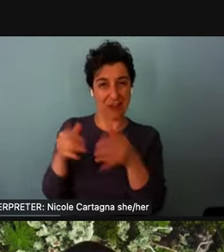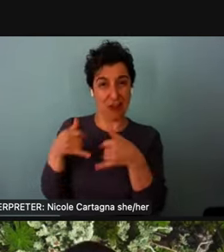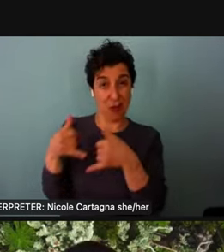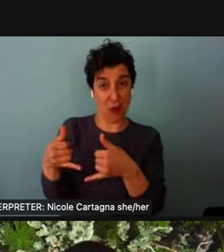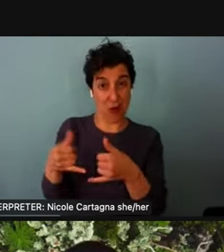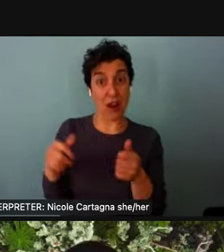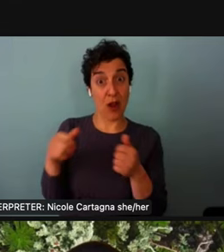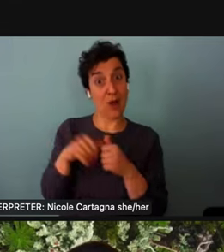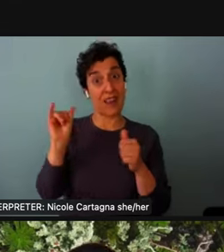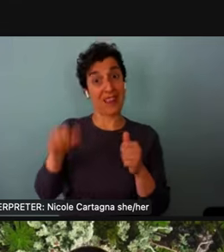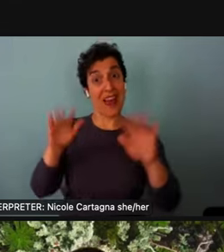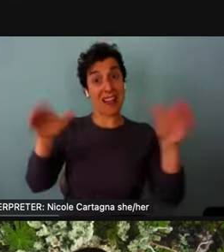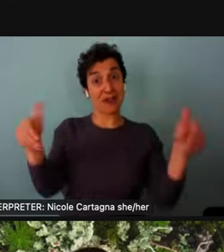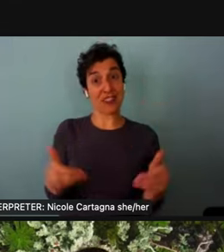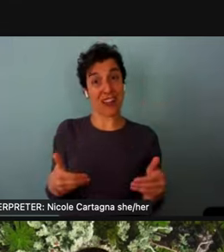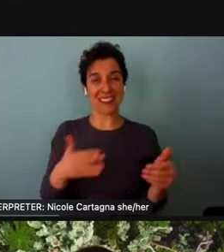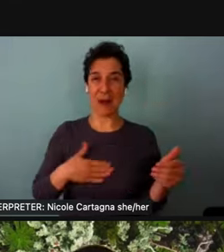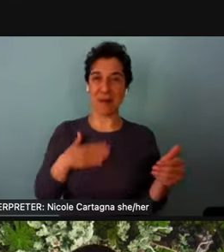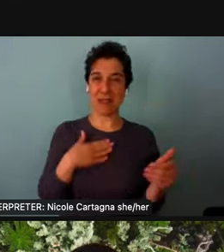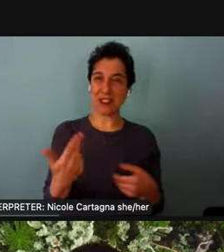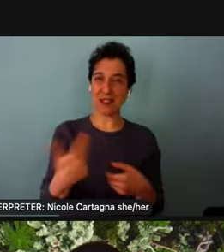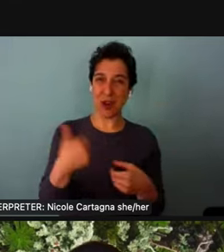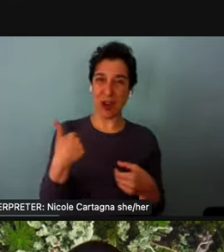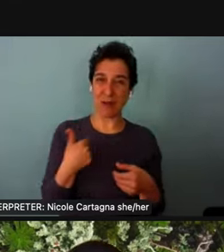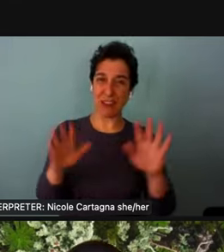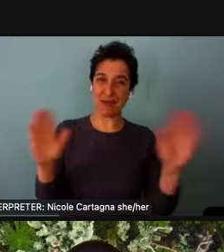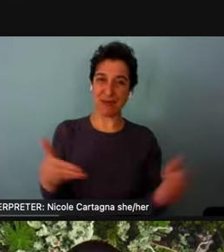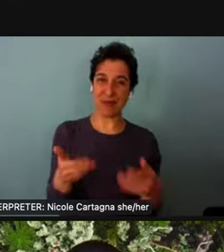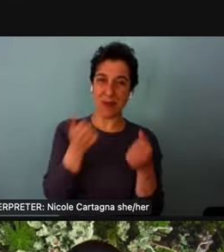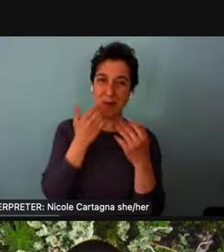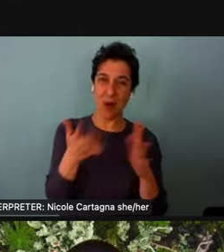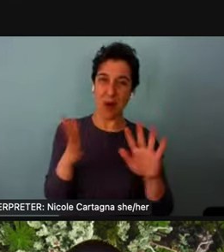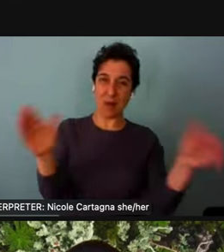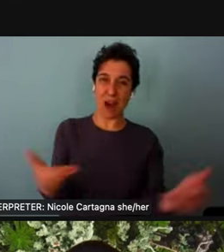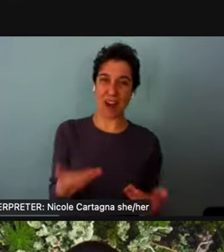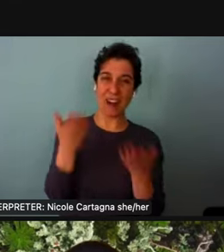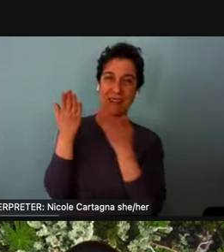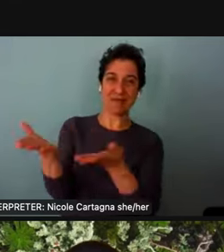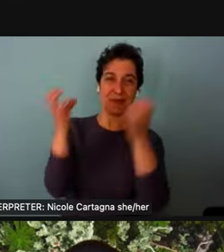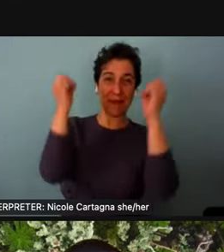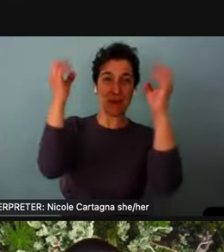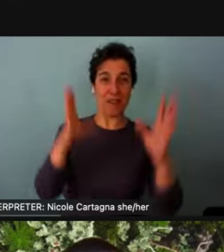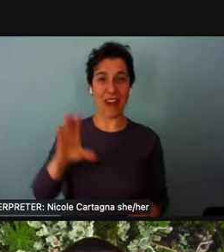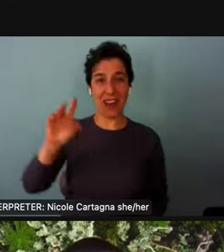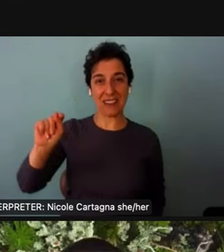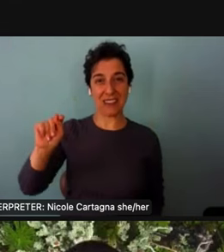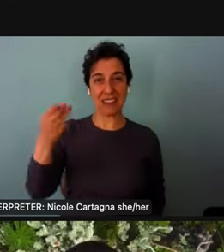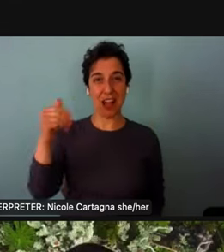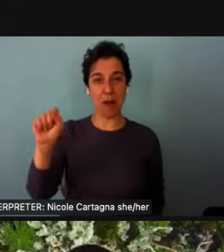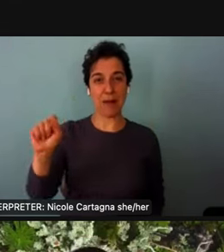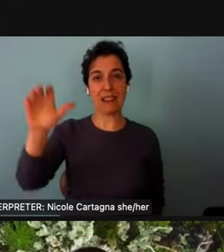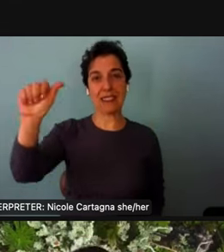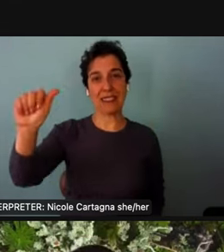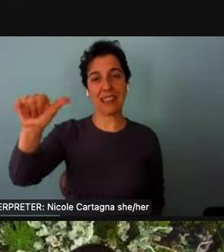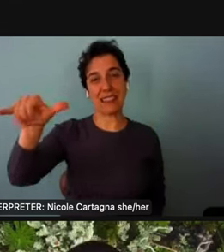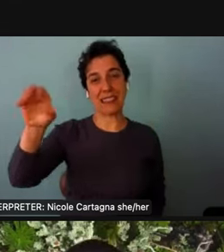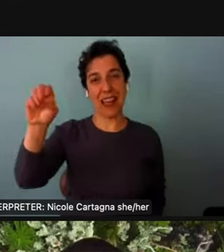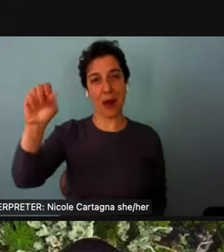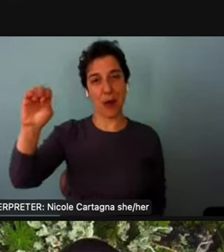that, please join me in giving a warm welcome to Professor Thomas Yeo and his talk.